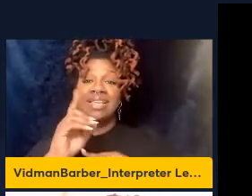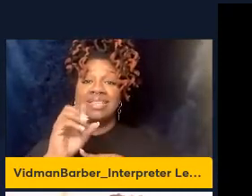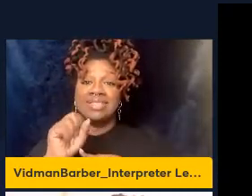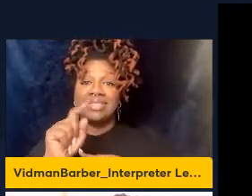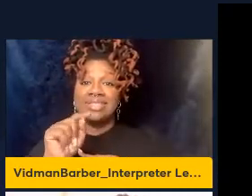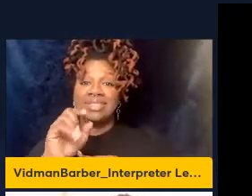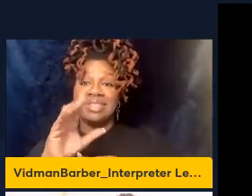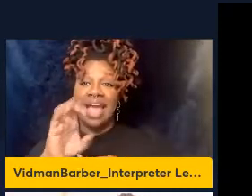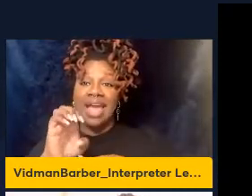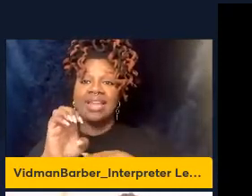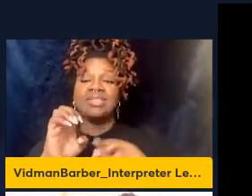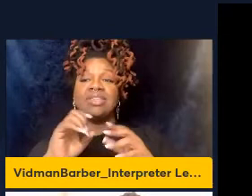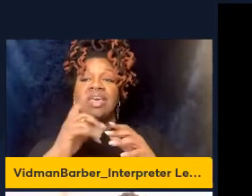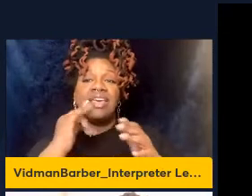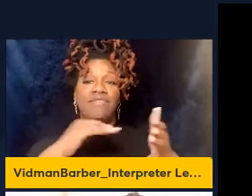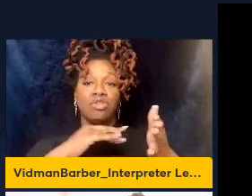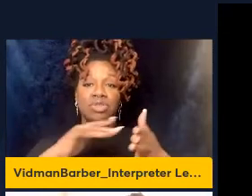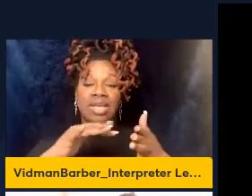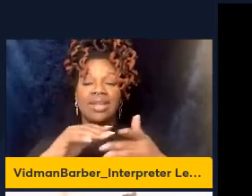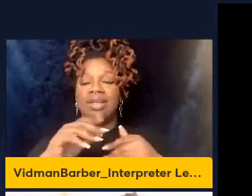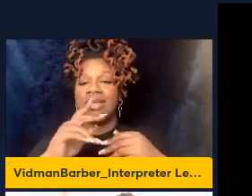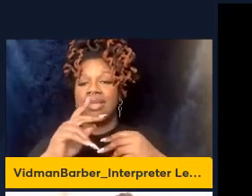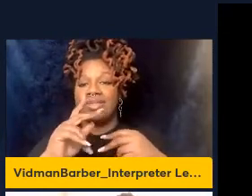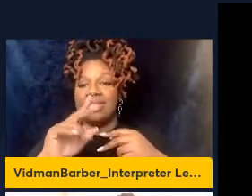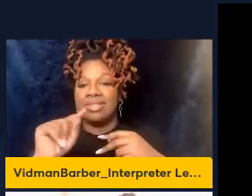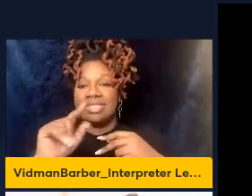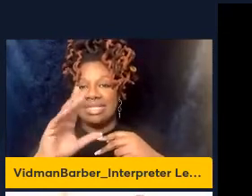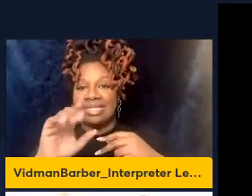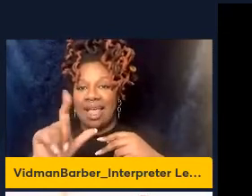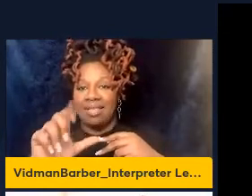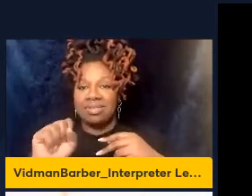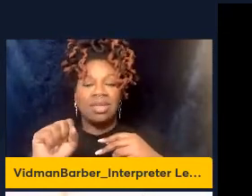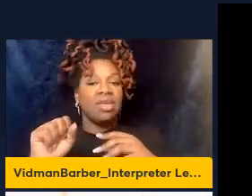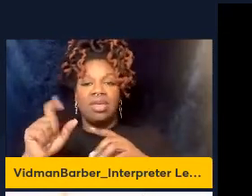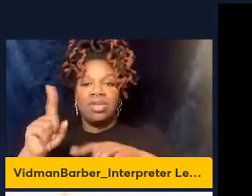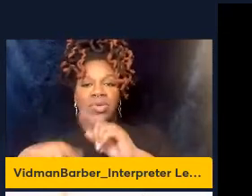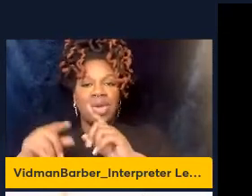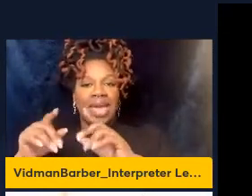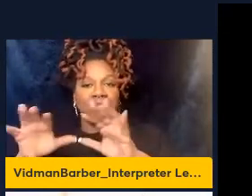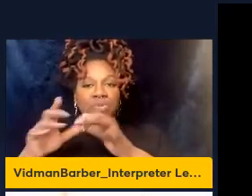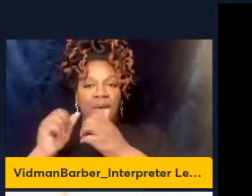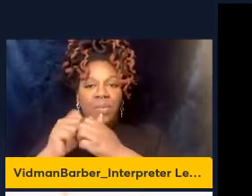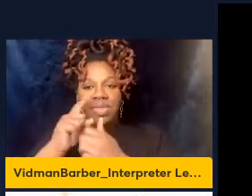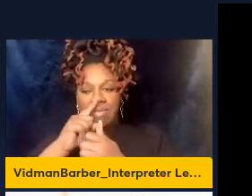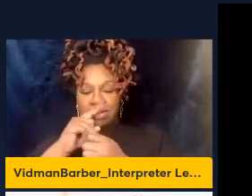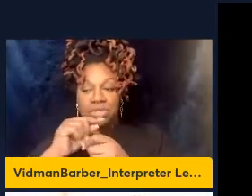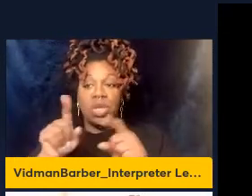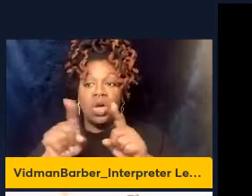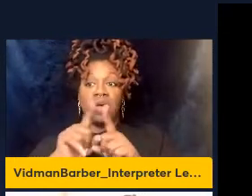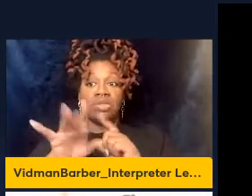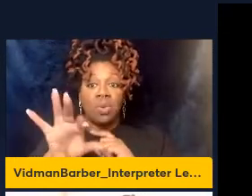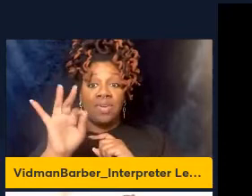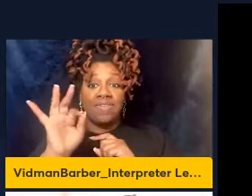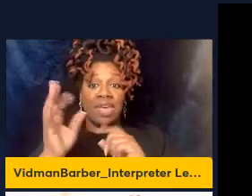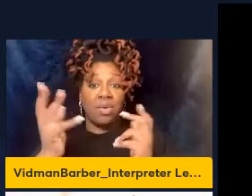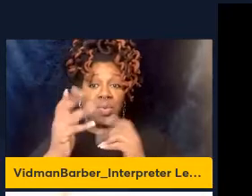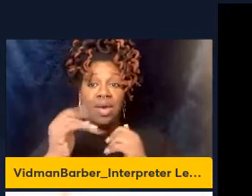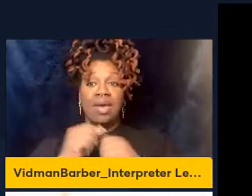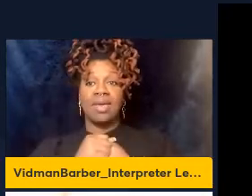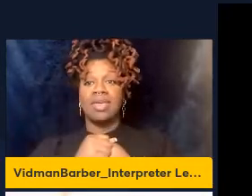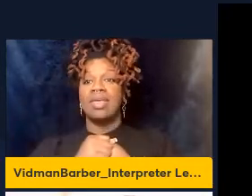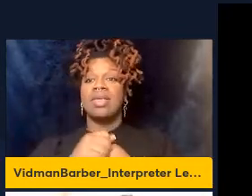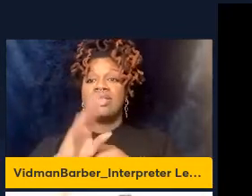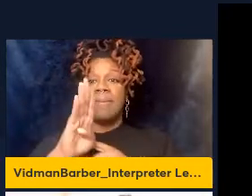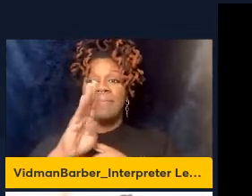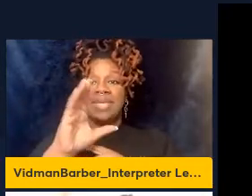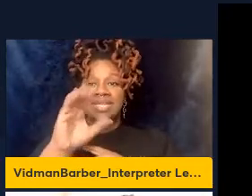from the T cells of people with type 2 diabetes. We do not see that in the mouse. What we've also found is that if you take B cells out of this whole mix